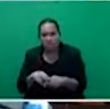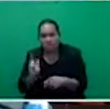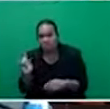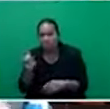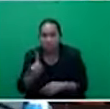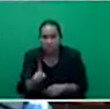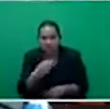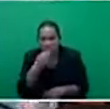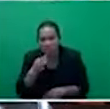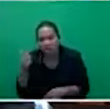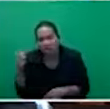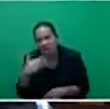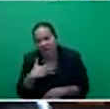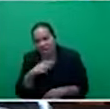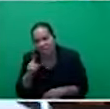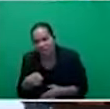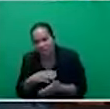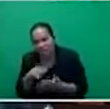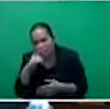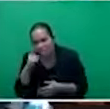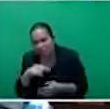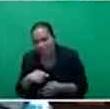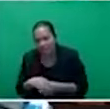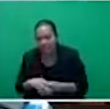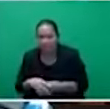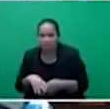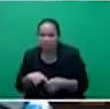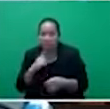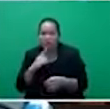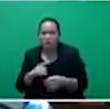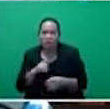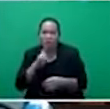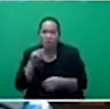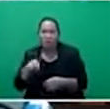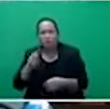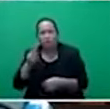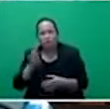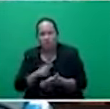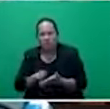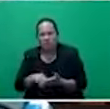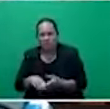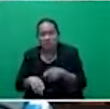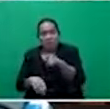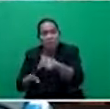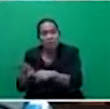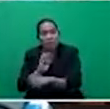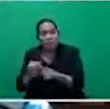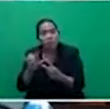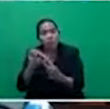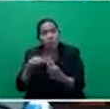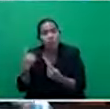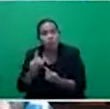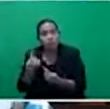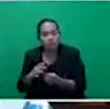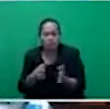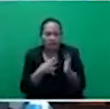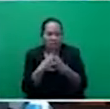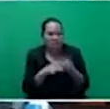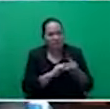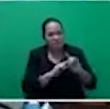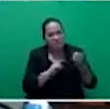people, 600,000 people need to be vaccinated, our order is 1.2 million doses. Who will get priority? We knew that would